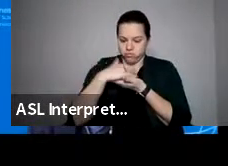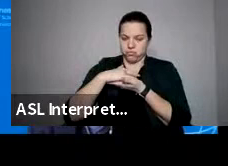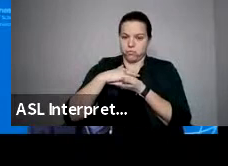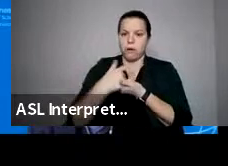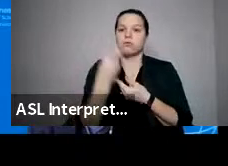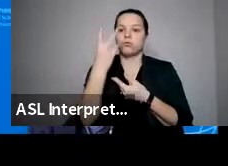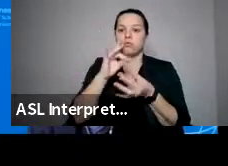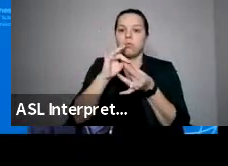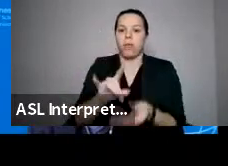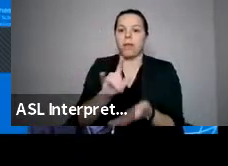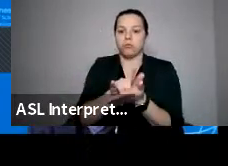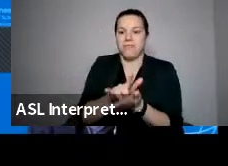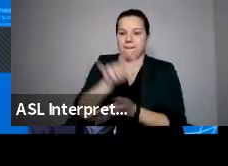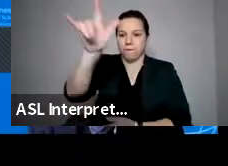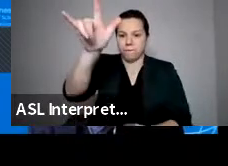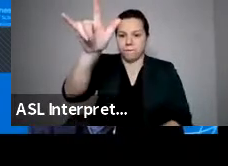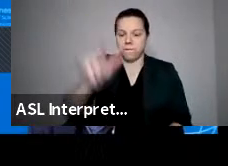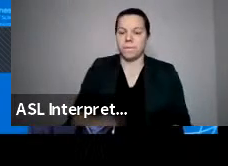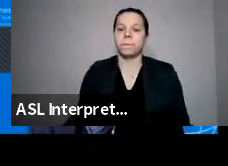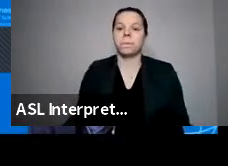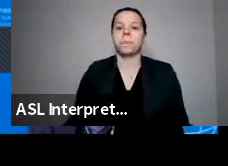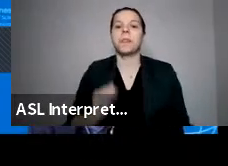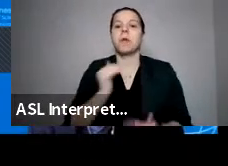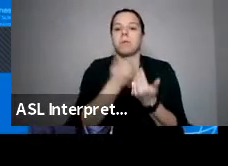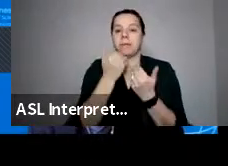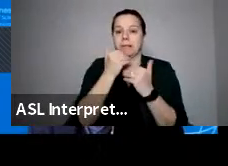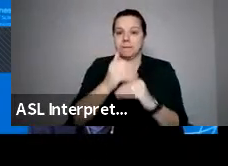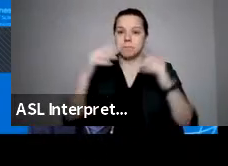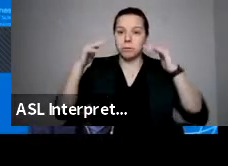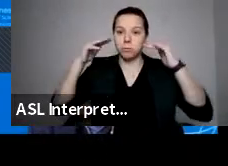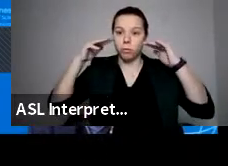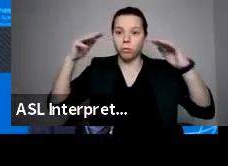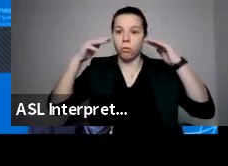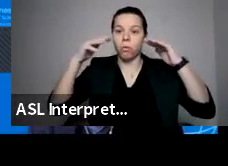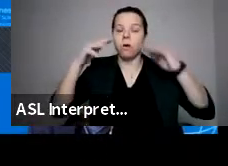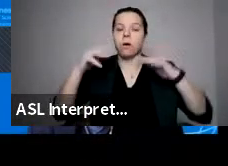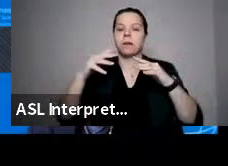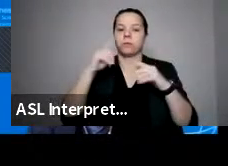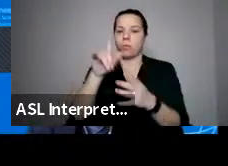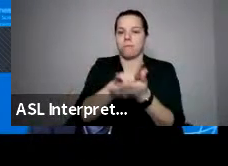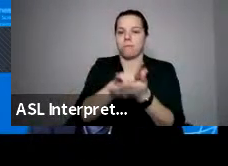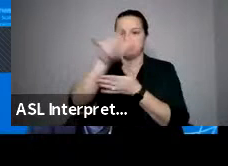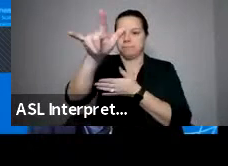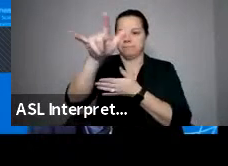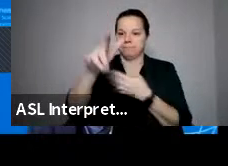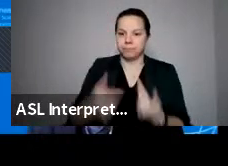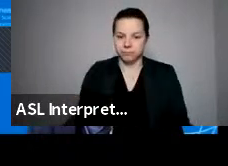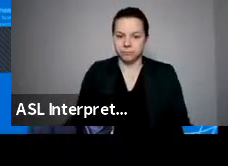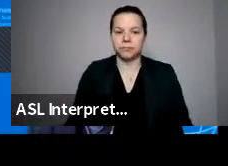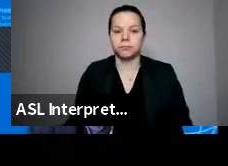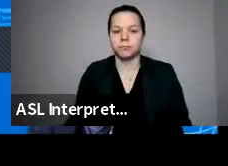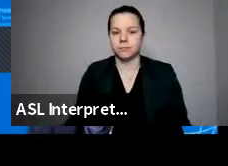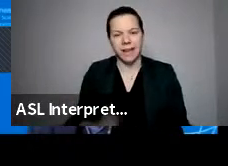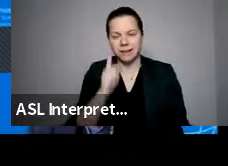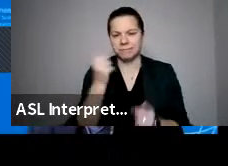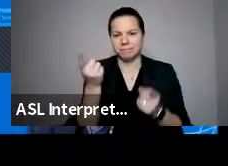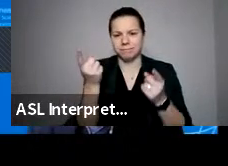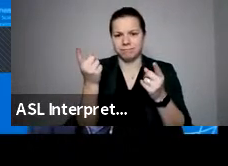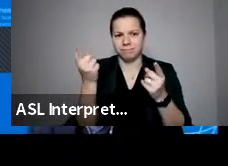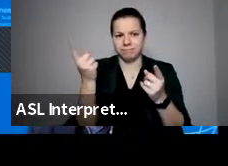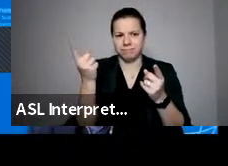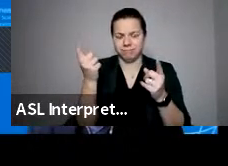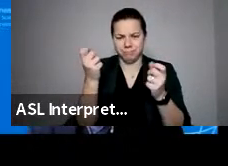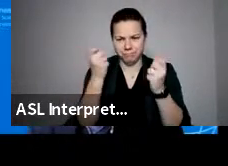And we limit the amount of noise that an aircraft is allowed to make. And we've been doing this for many decades.